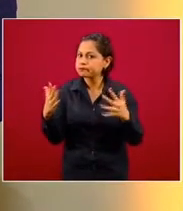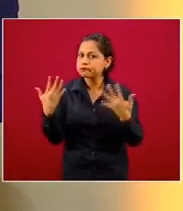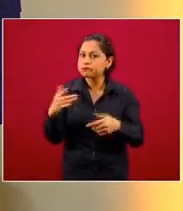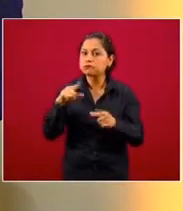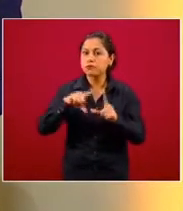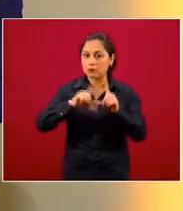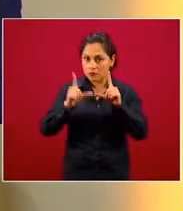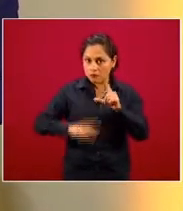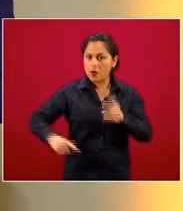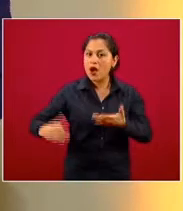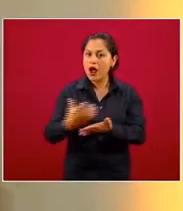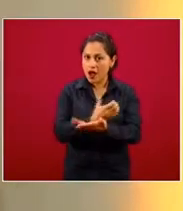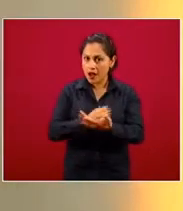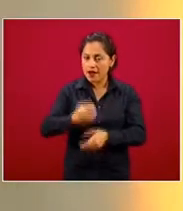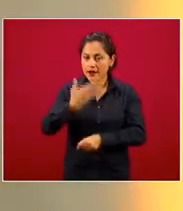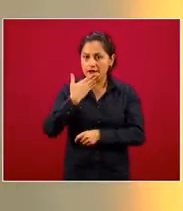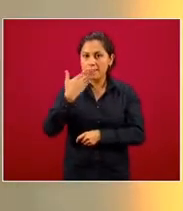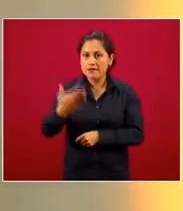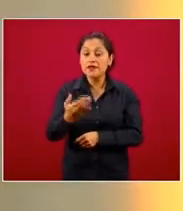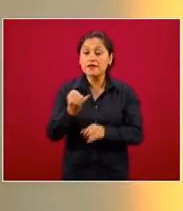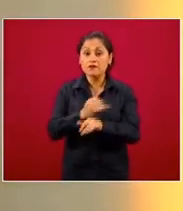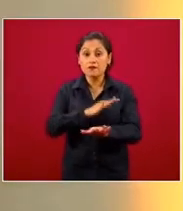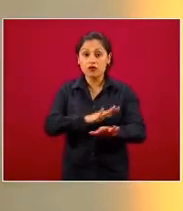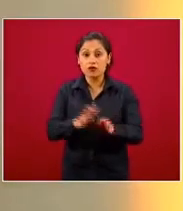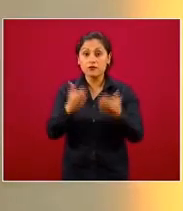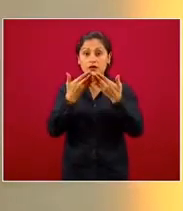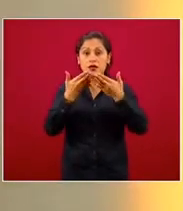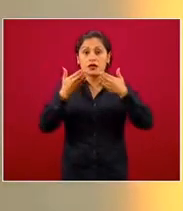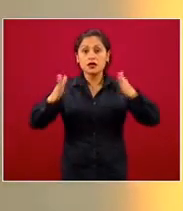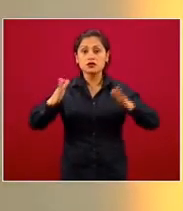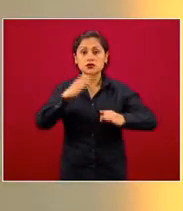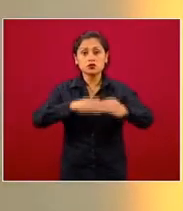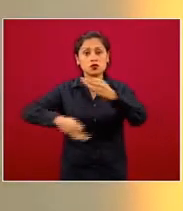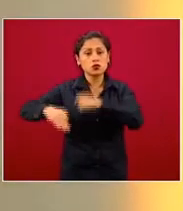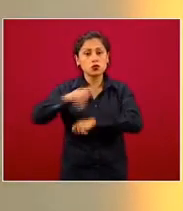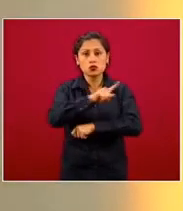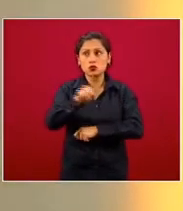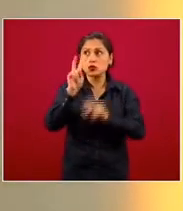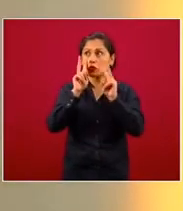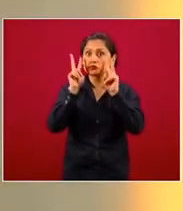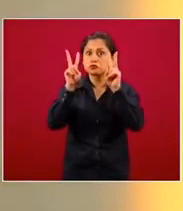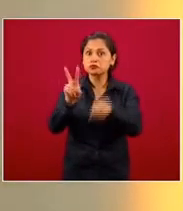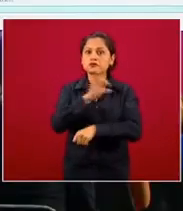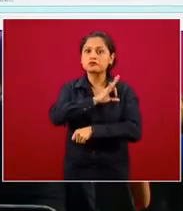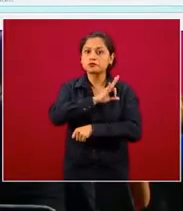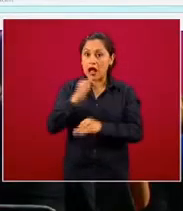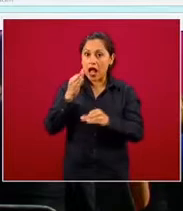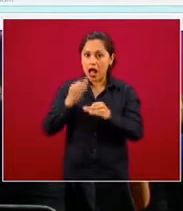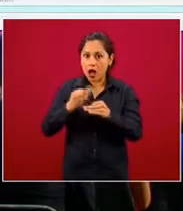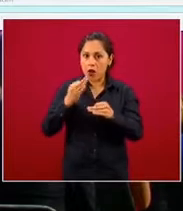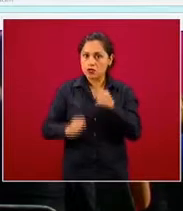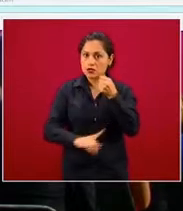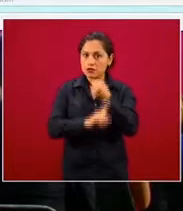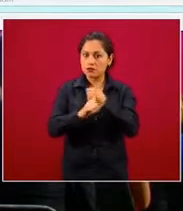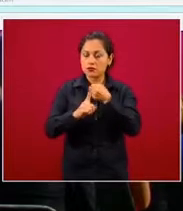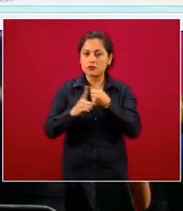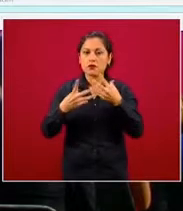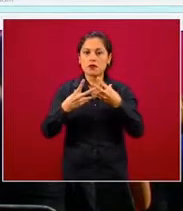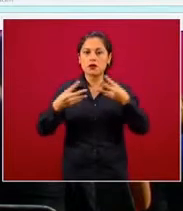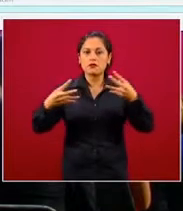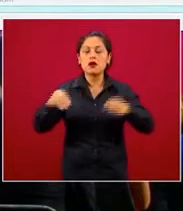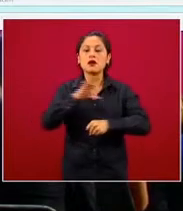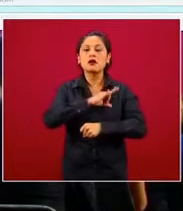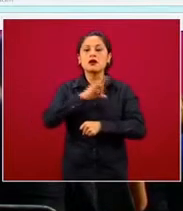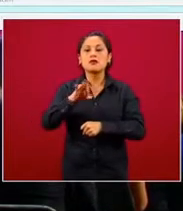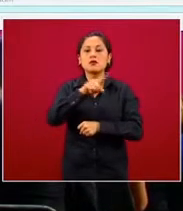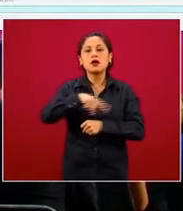The epidemiological monitoring numbers are public, they're open. Any person can take a look at them and interpret